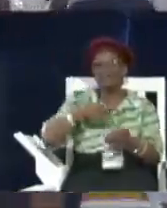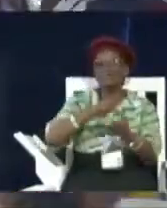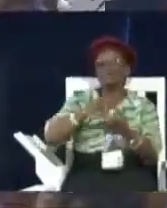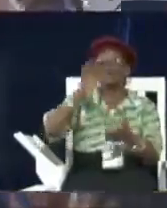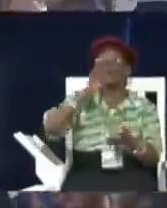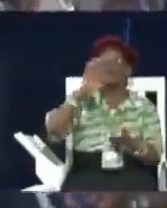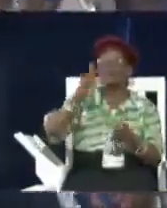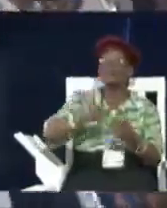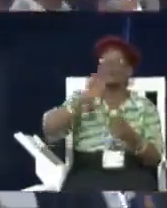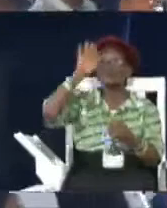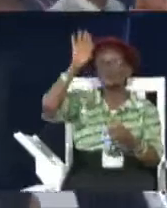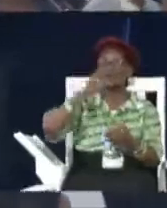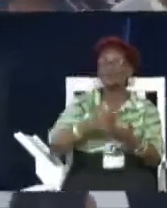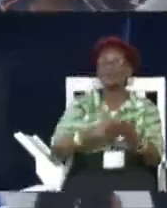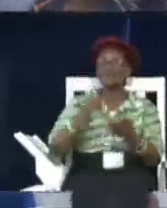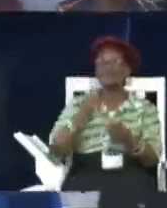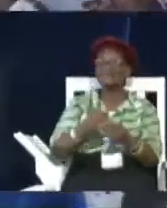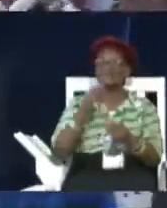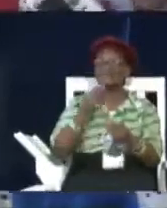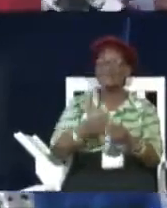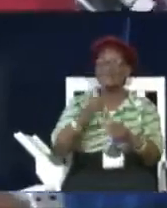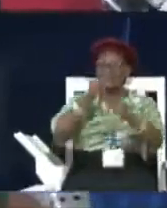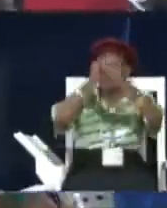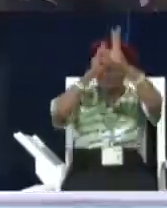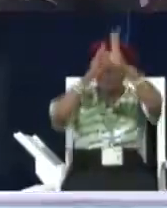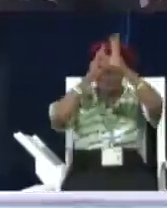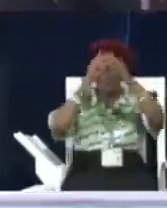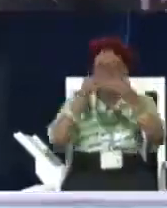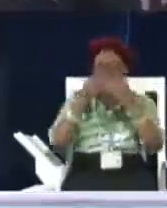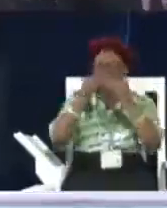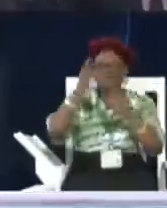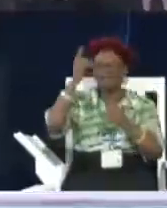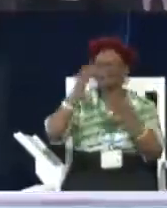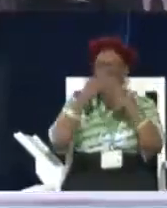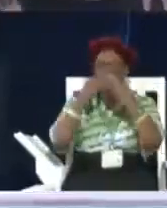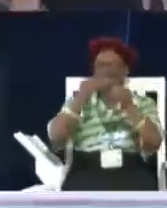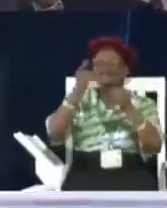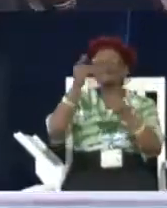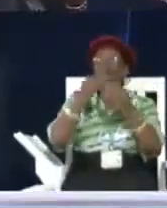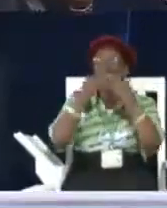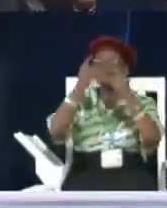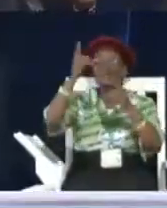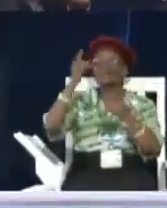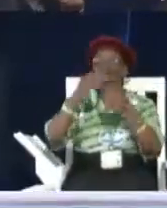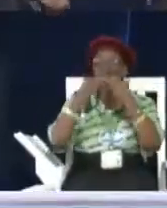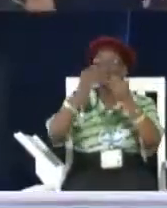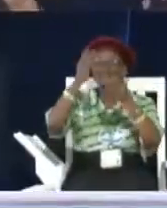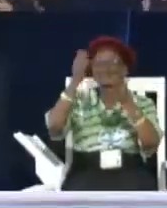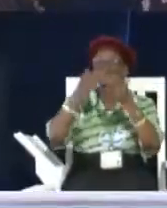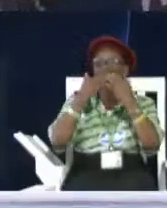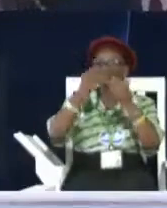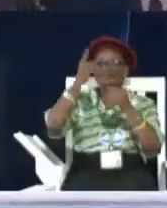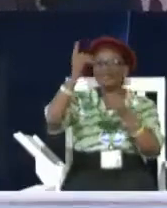Glory be to your holy name, Lord. Thank you, thank you, thank you, thank you, Father.